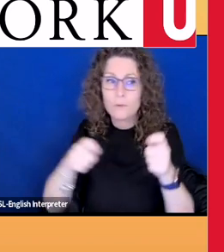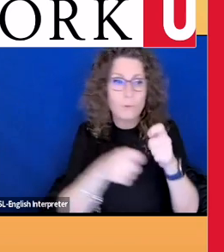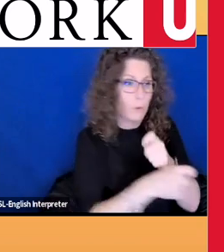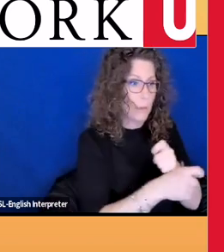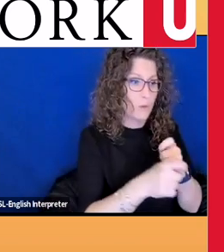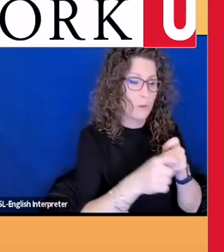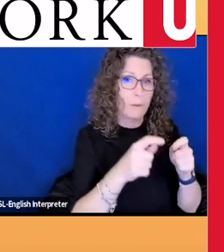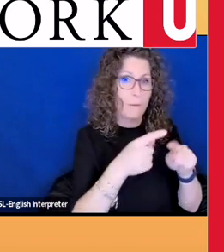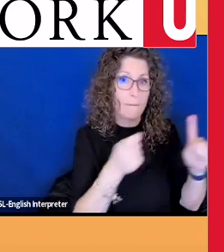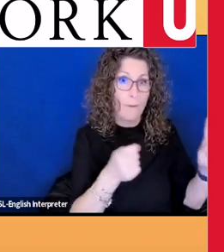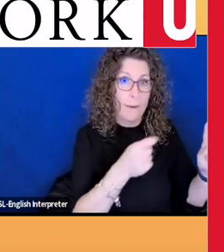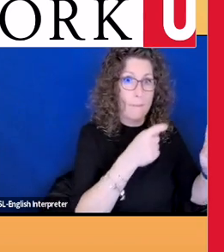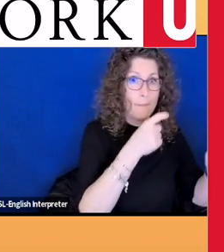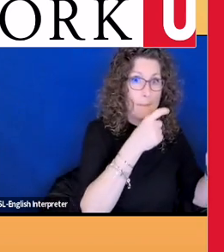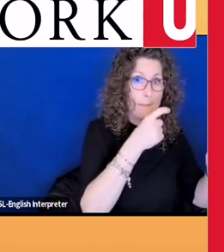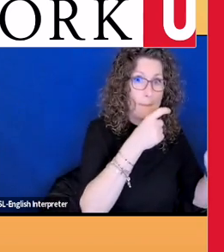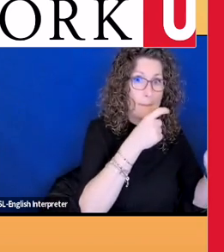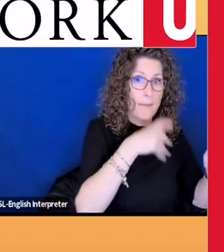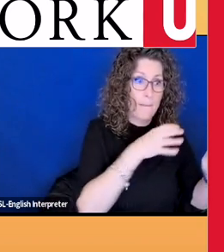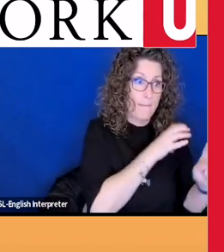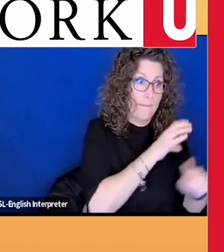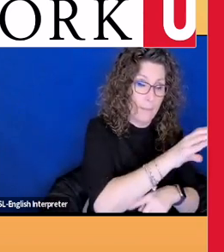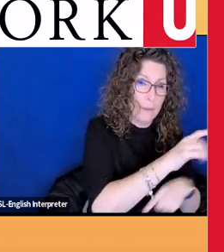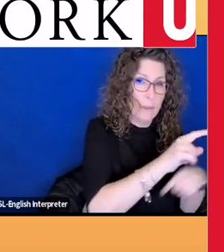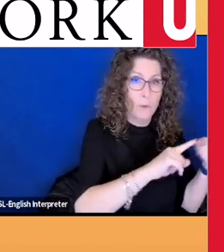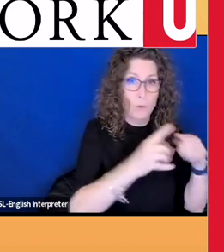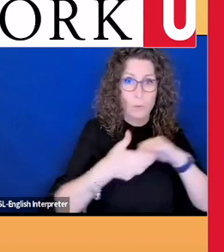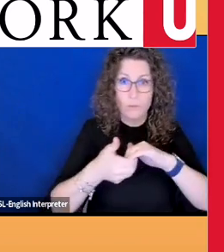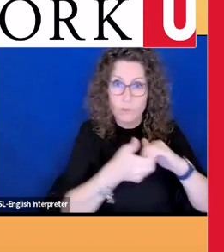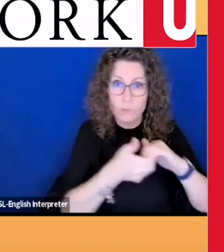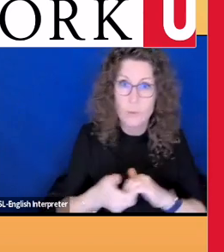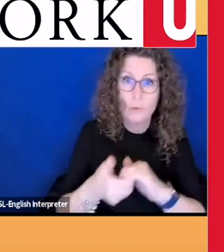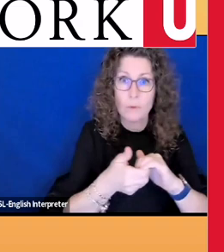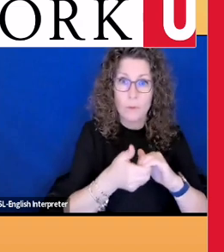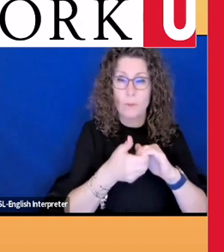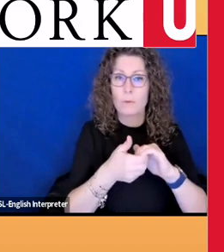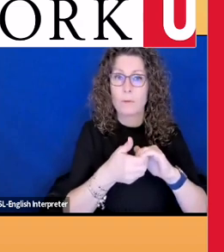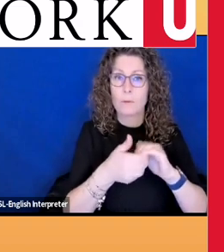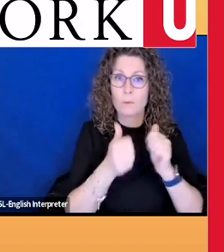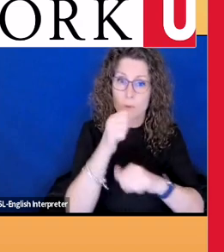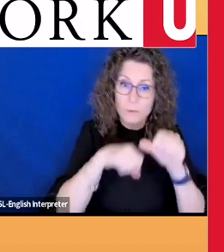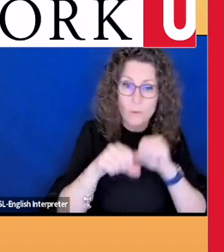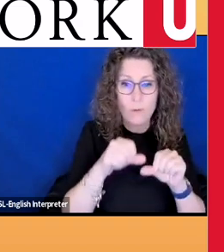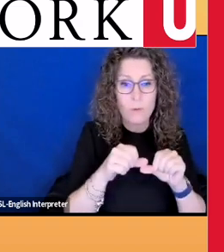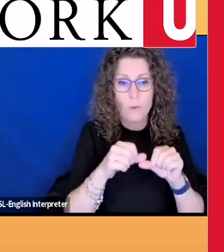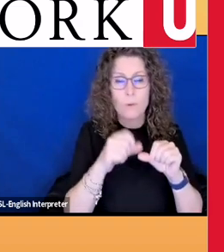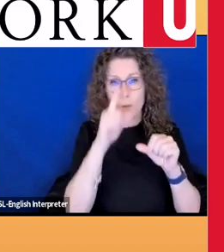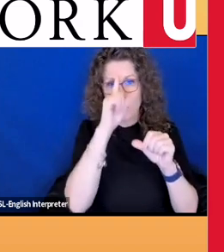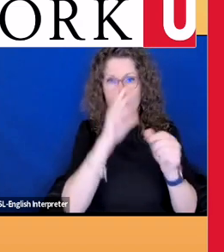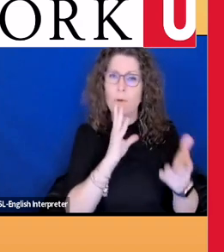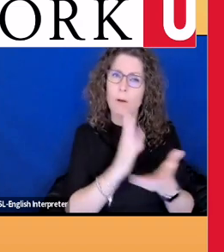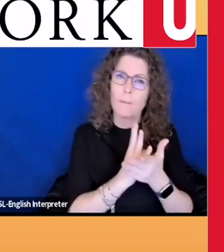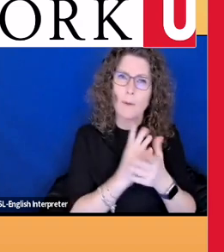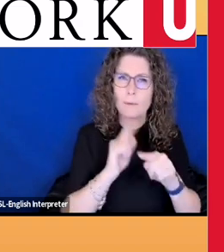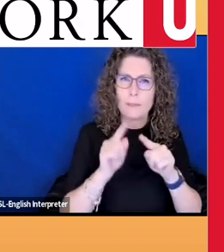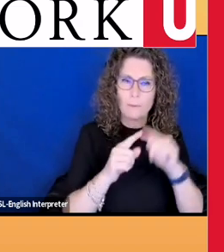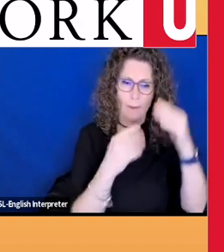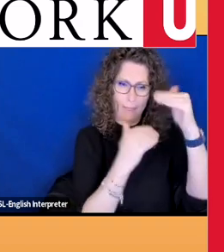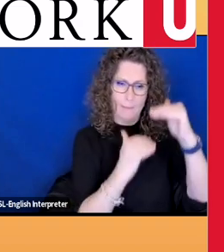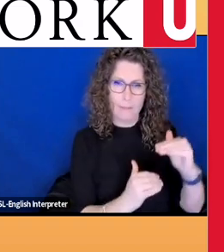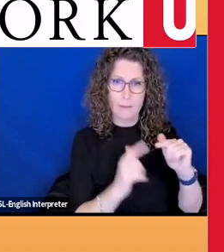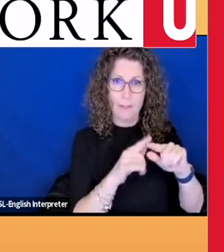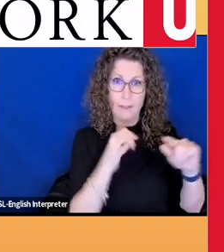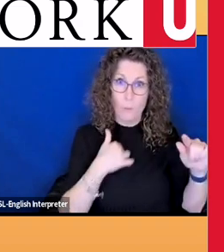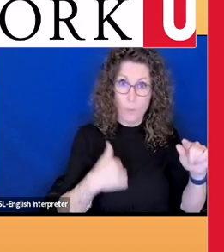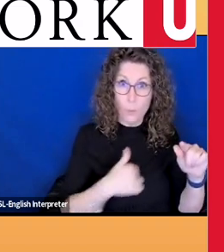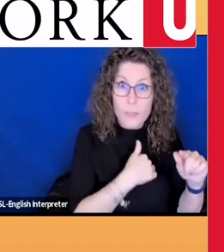solidarity highlights the political dimensions of the question. By drawing attention to the boundaries that delimit the we